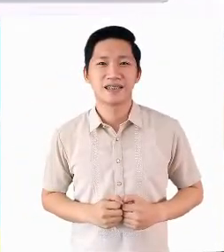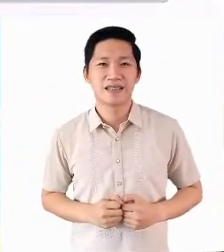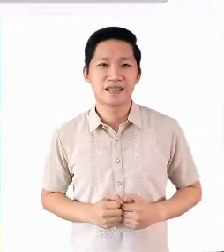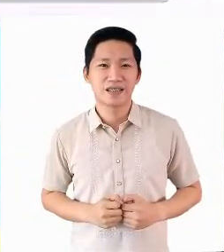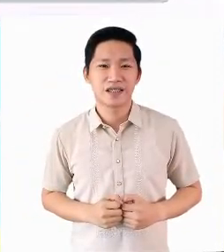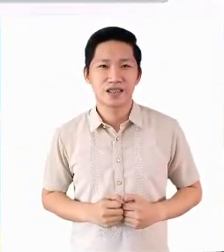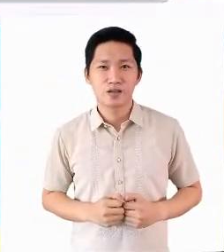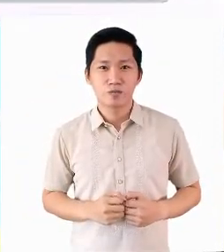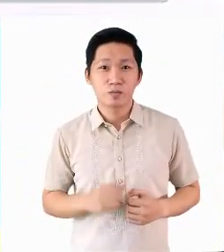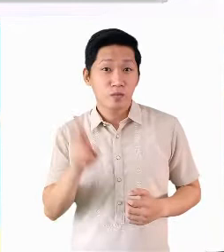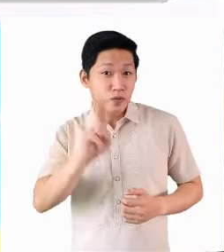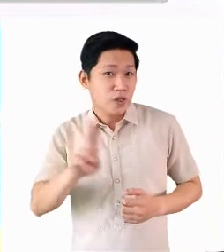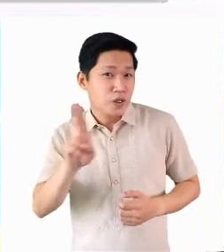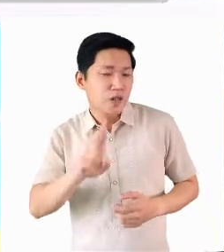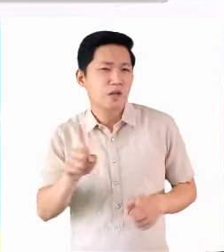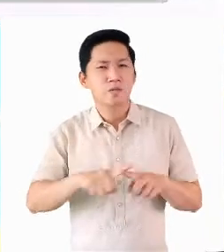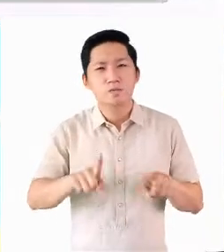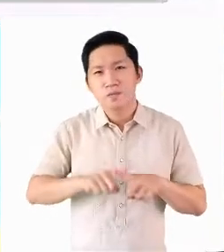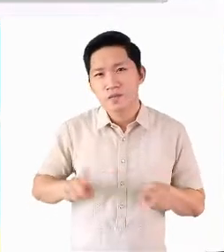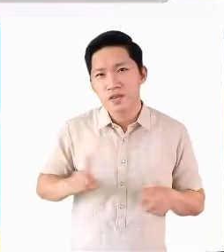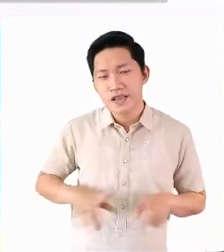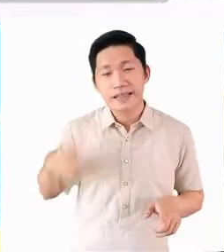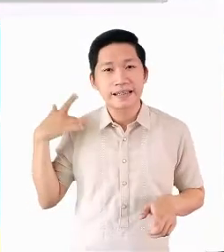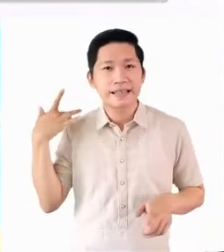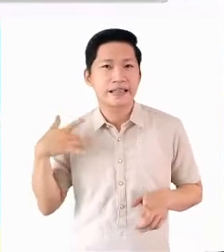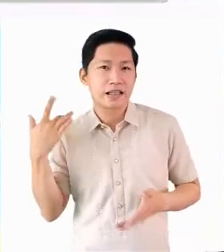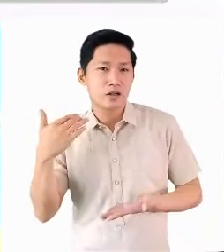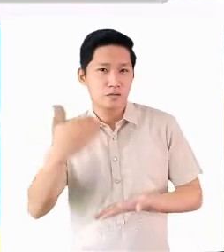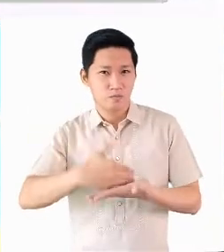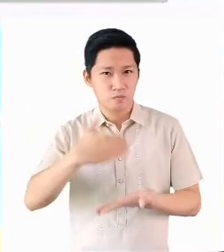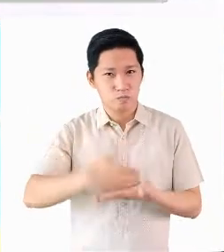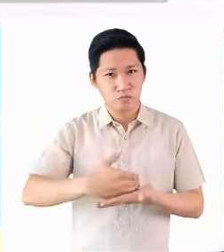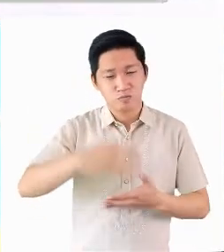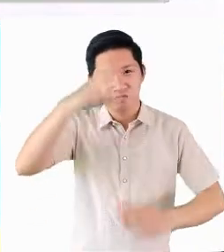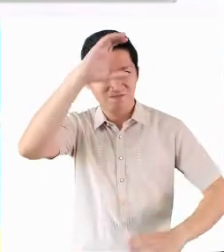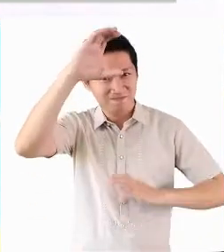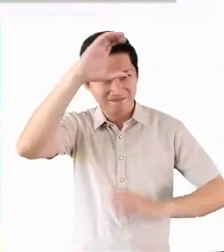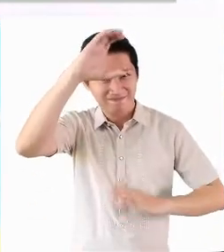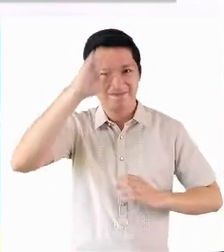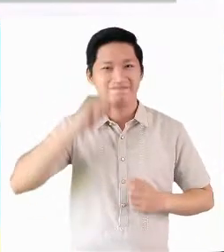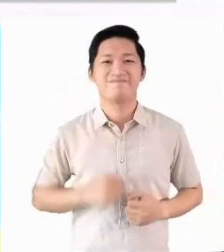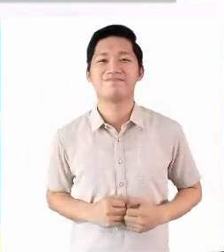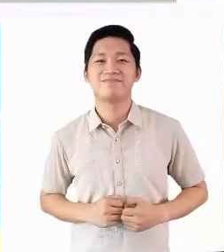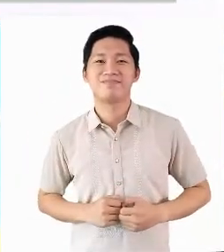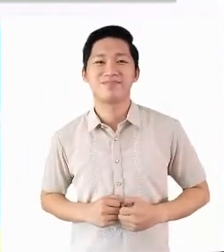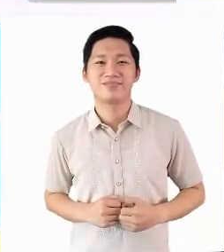and use various communication strategies to avoid communication breakdown.